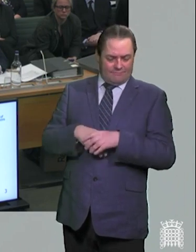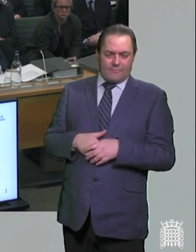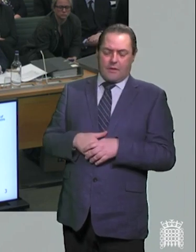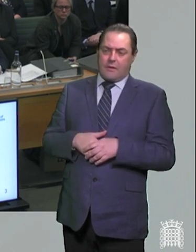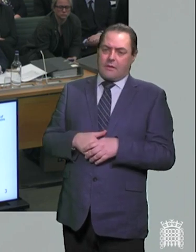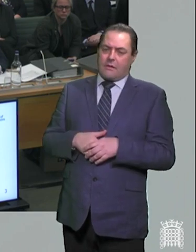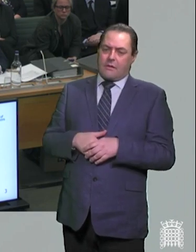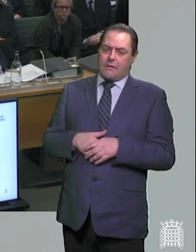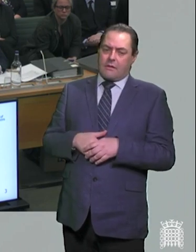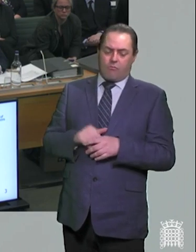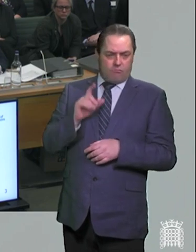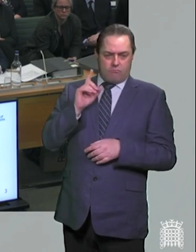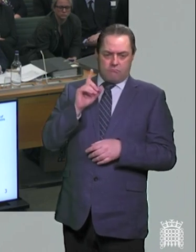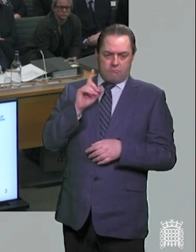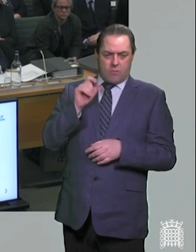understood that the